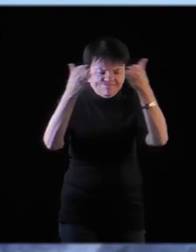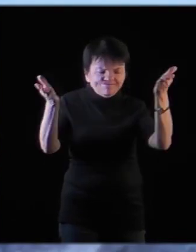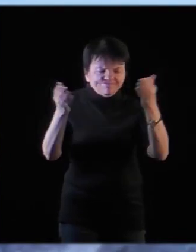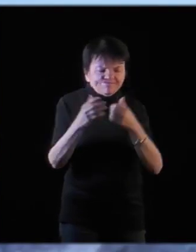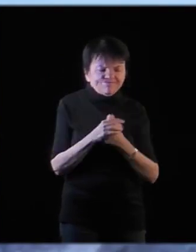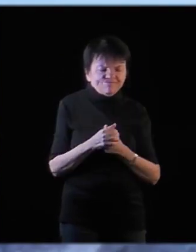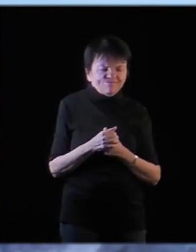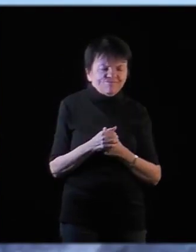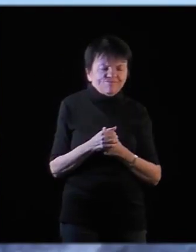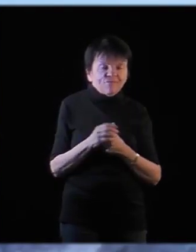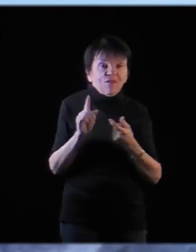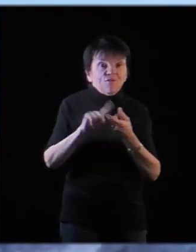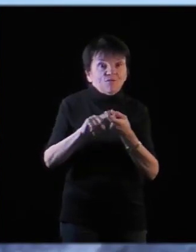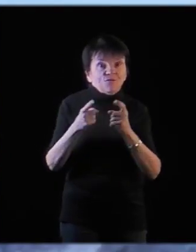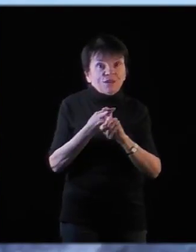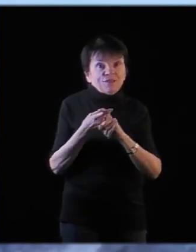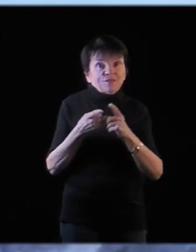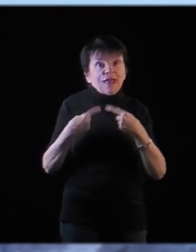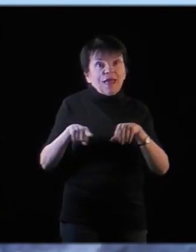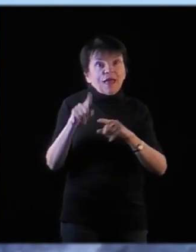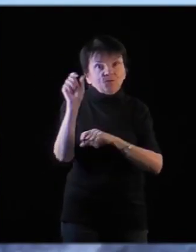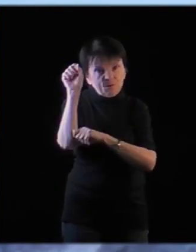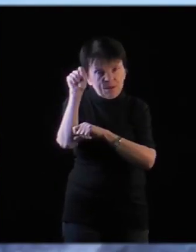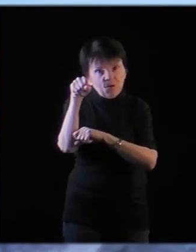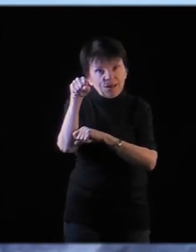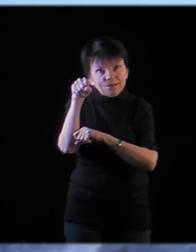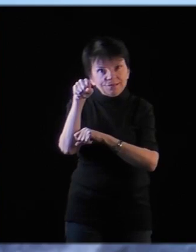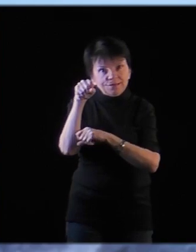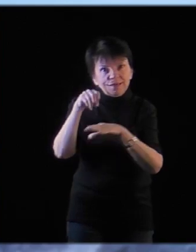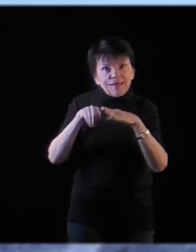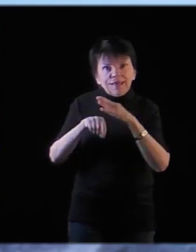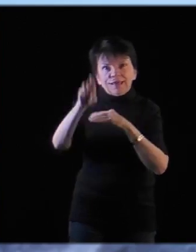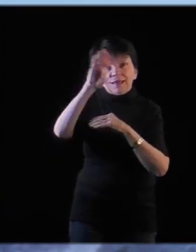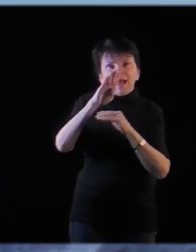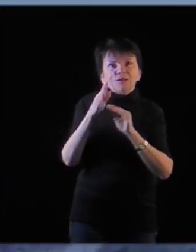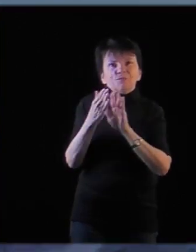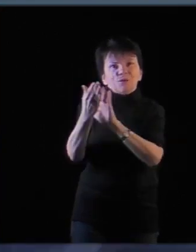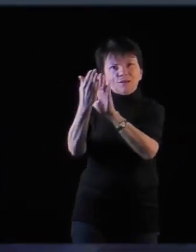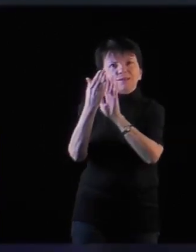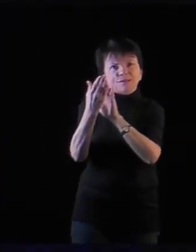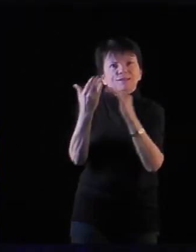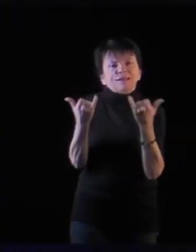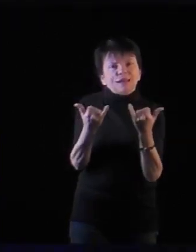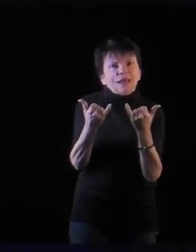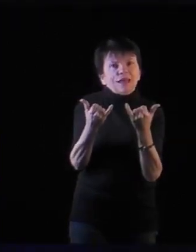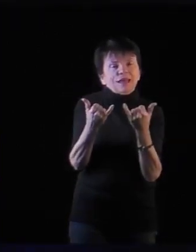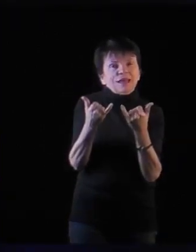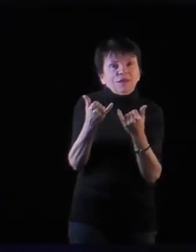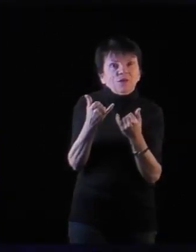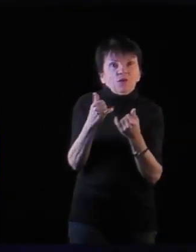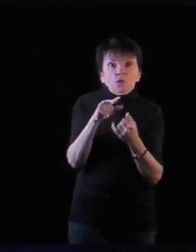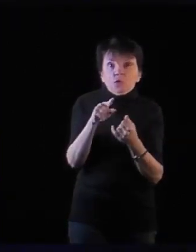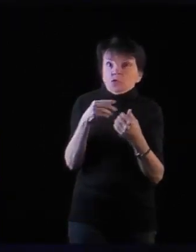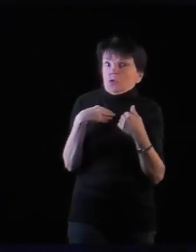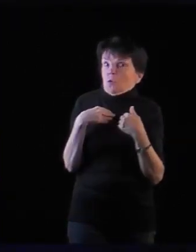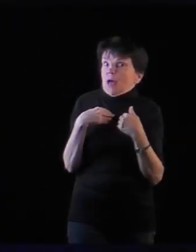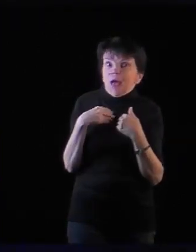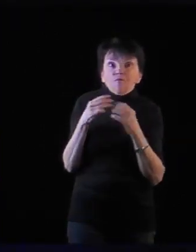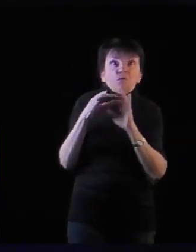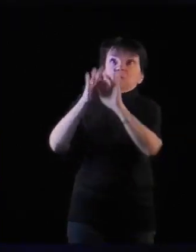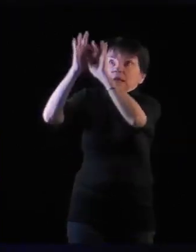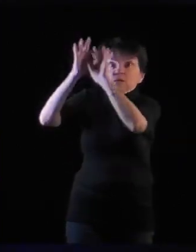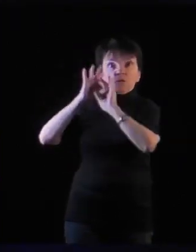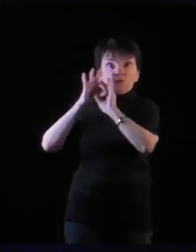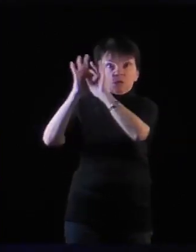And friends, as we just bow our heads in God's presence today, if you don't have that relationship with Jesus, you can make that decision right